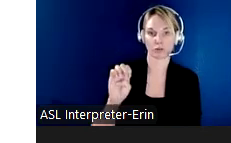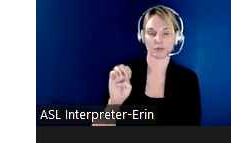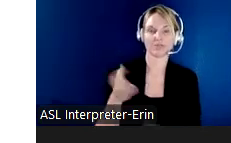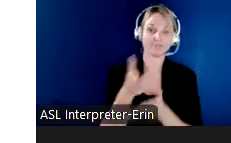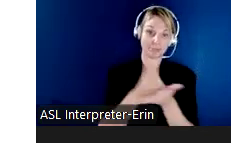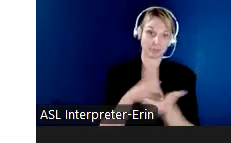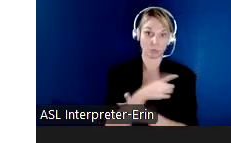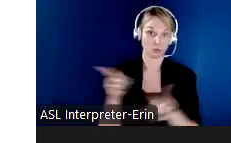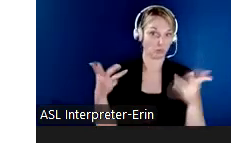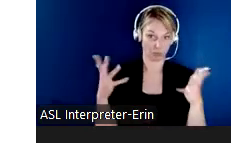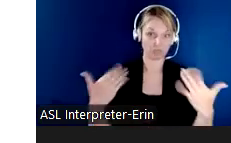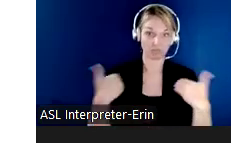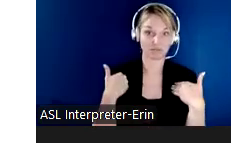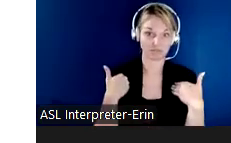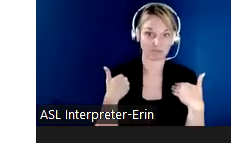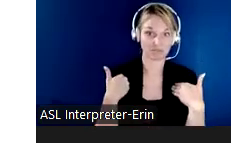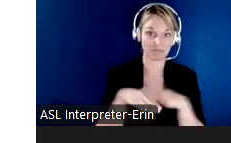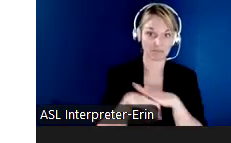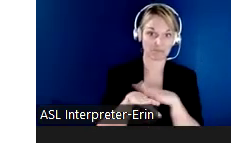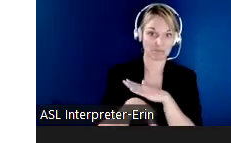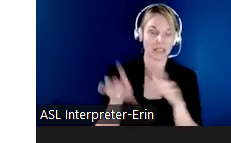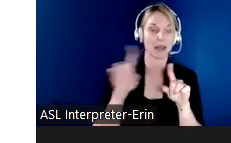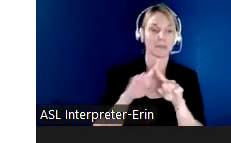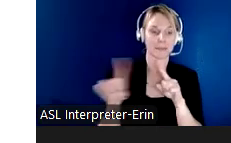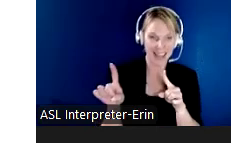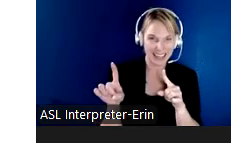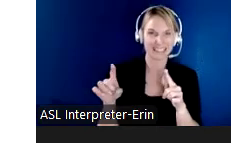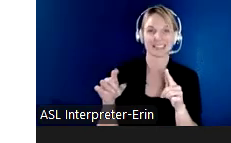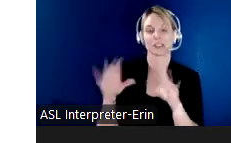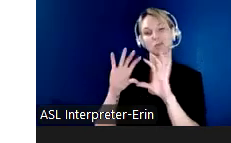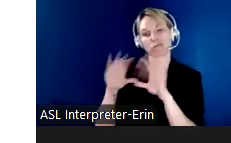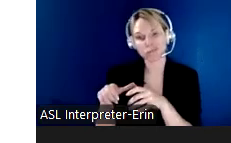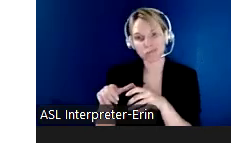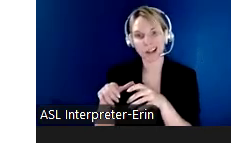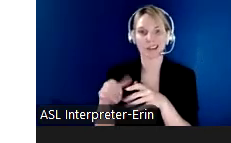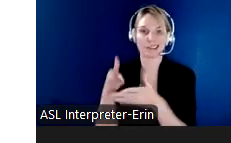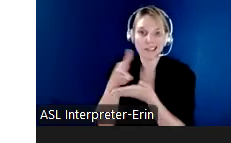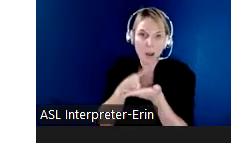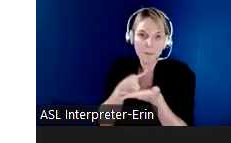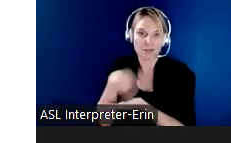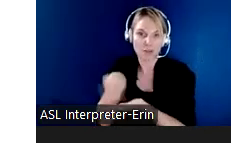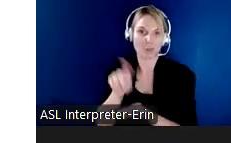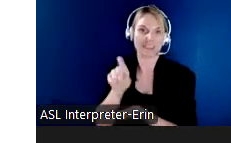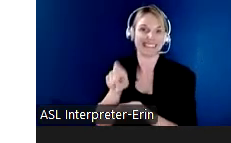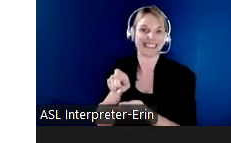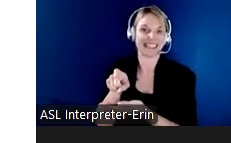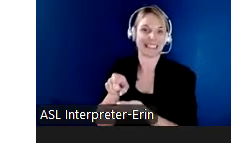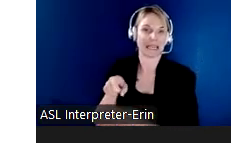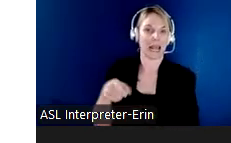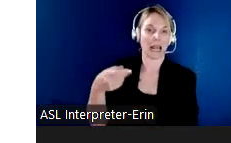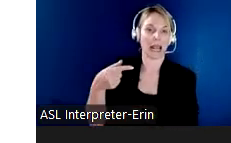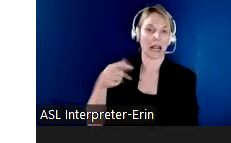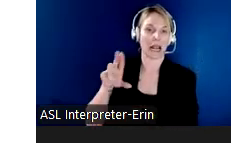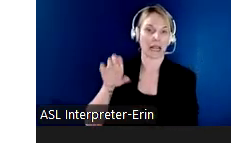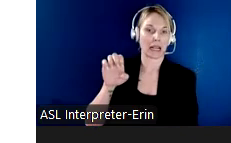to this already, but there is a group of you who need guest user access. And if